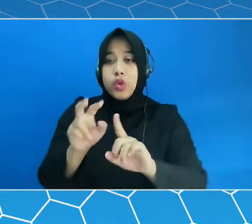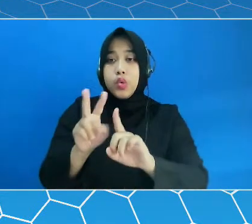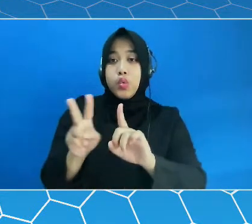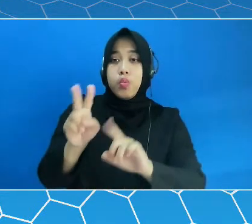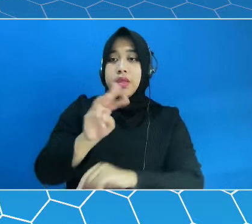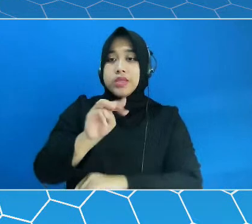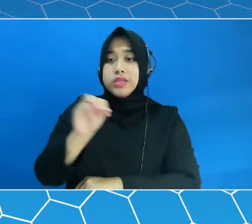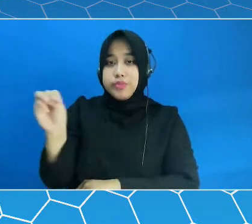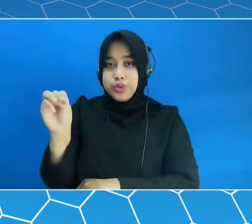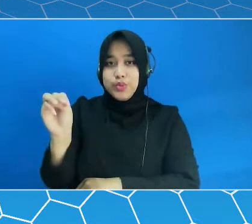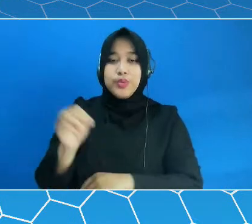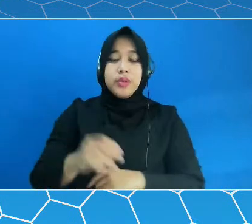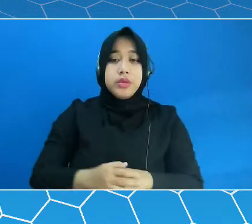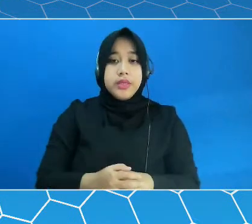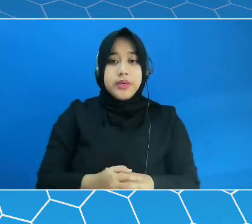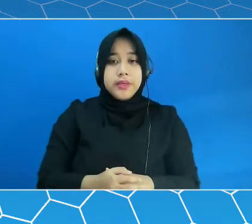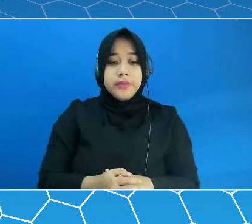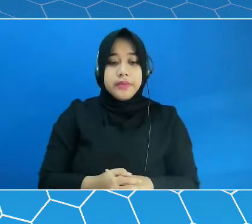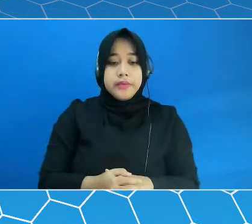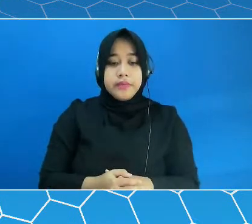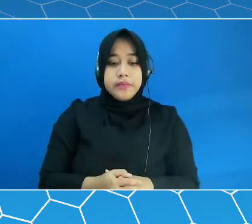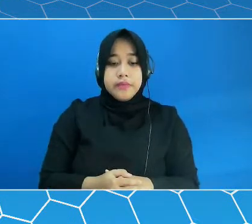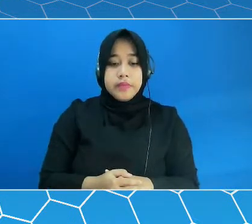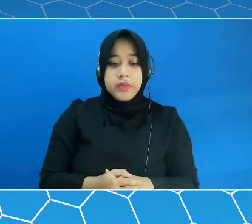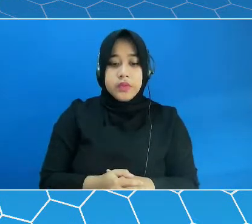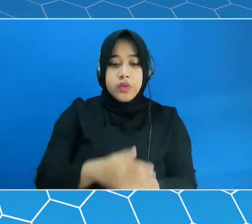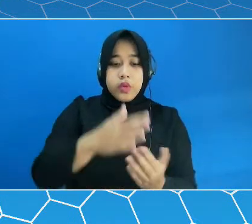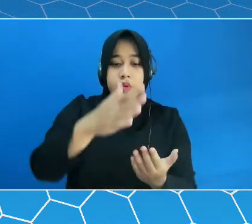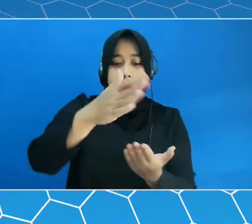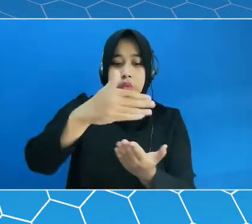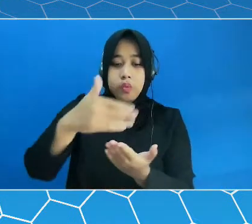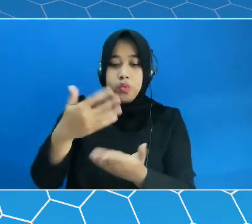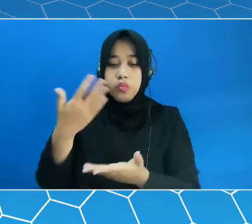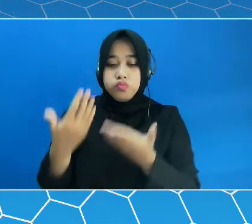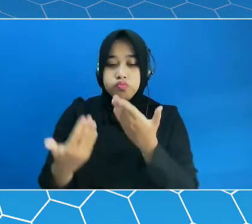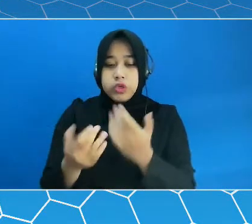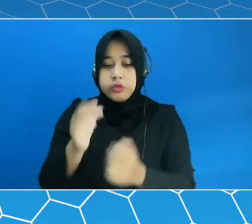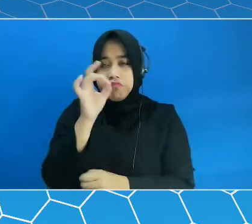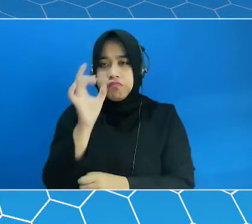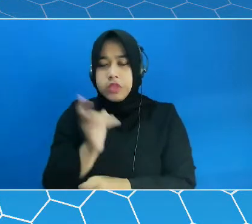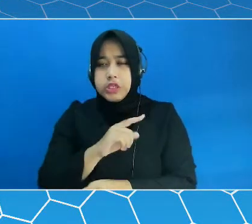data for just less than 8 weeks. Next slide, please.